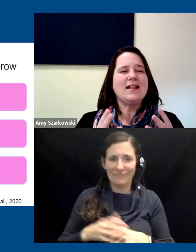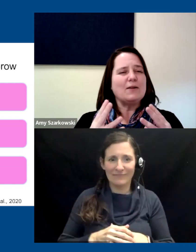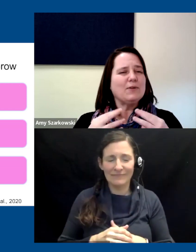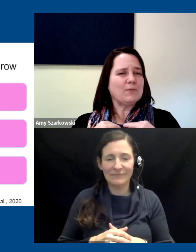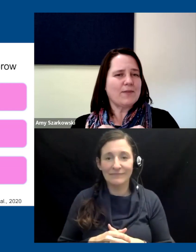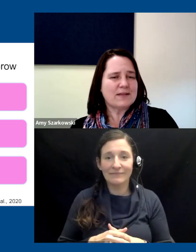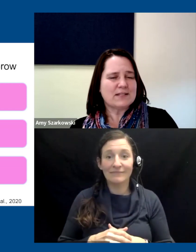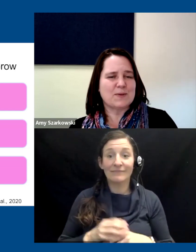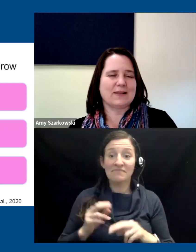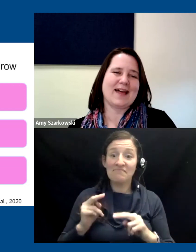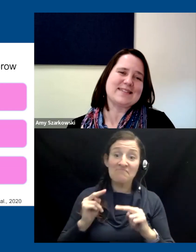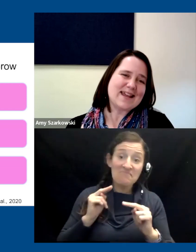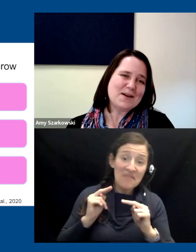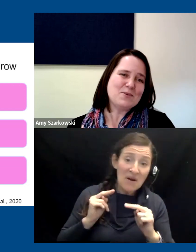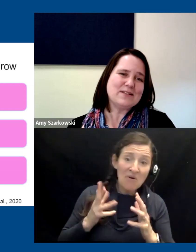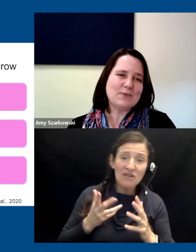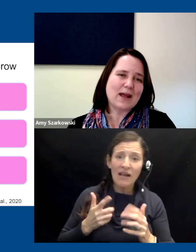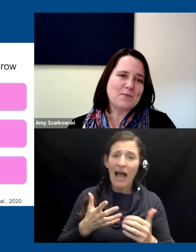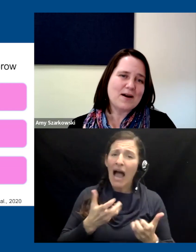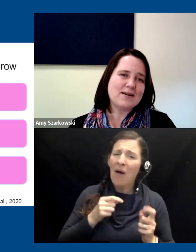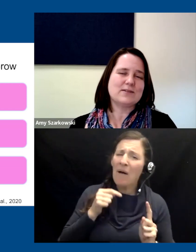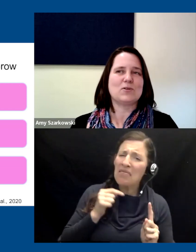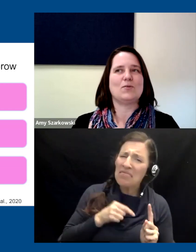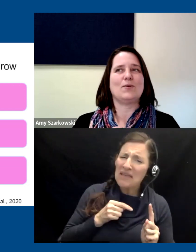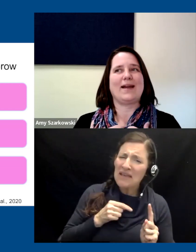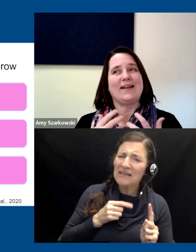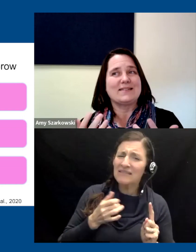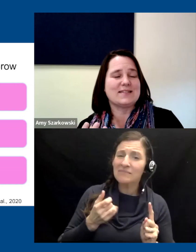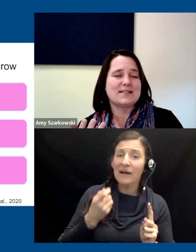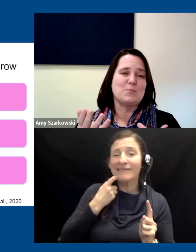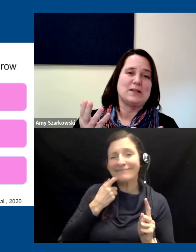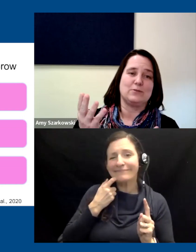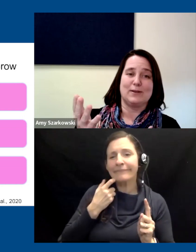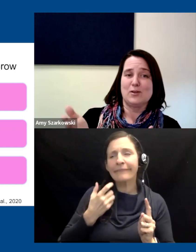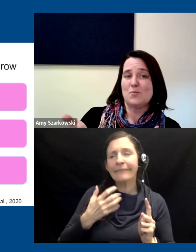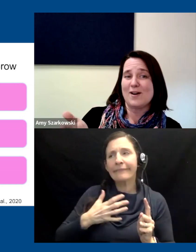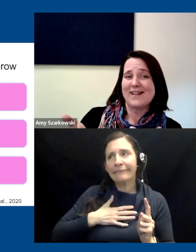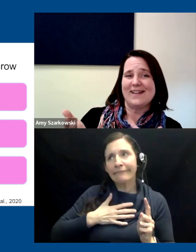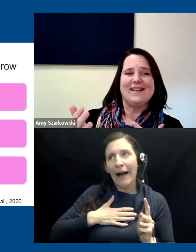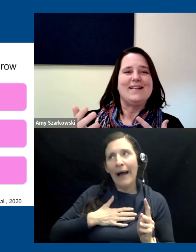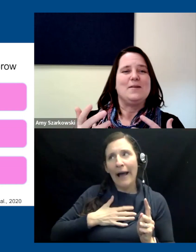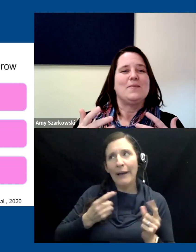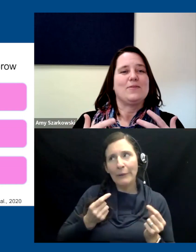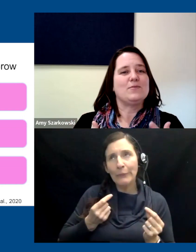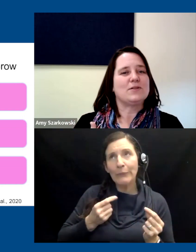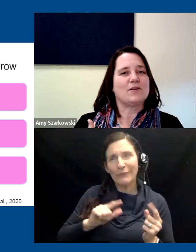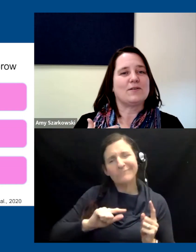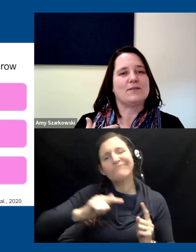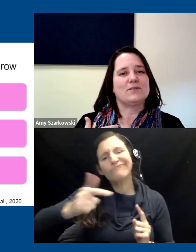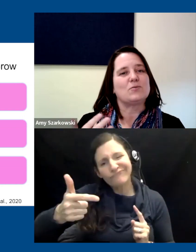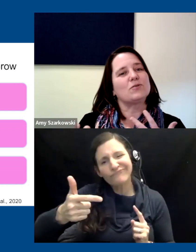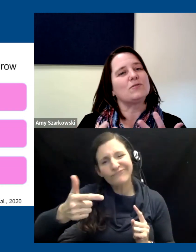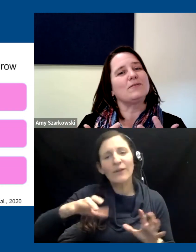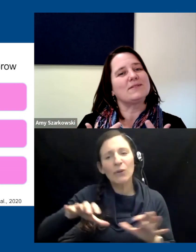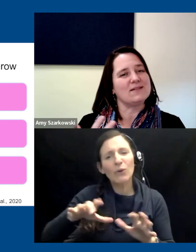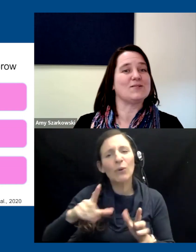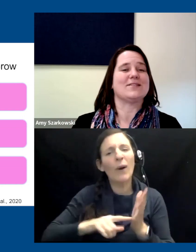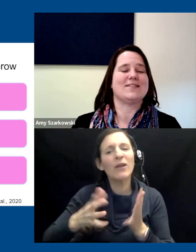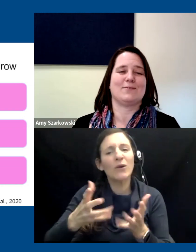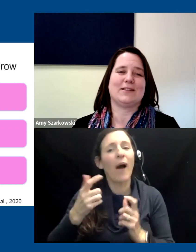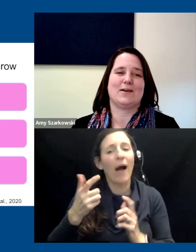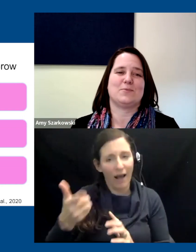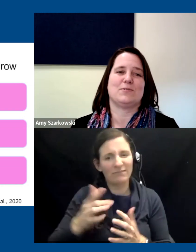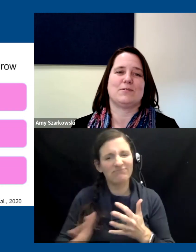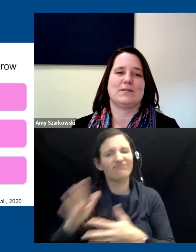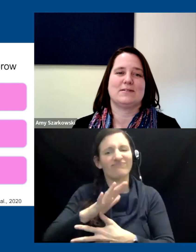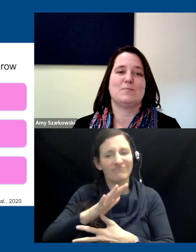Negotiation, well, I really want this, but last time we did what I want, so I guess this time we can do what you want. Those are social skills